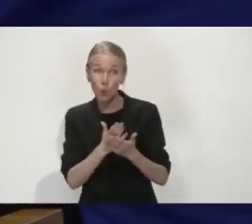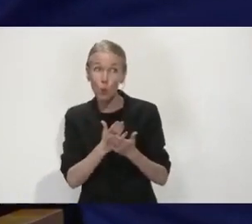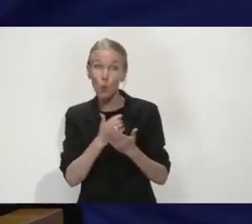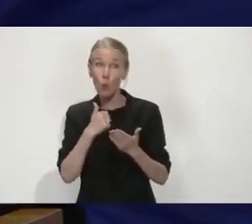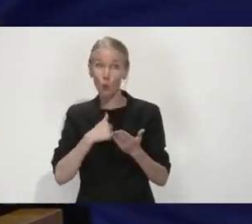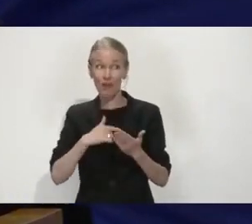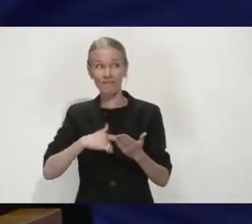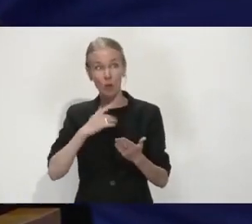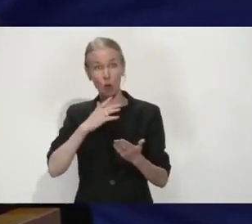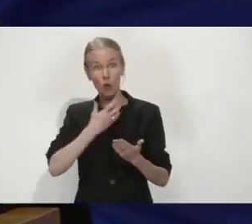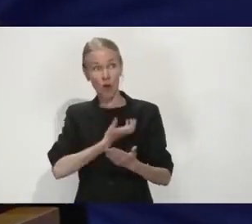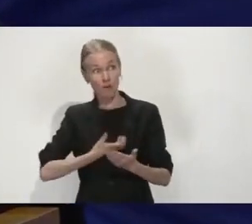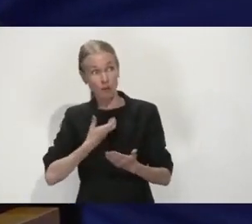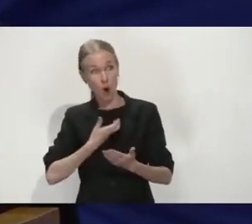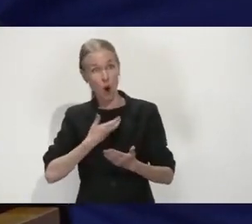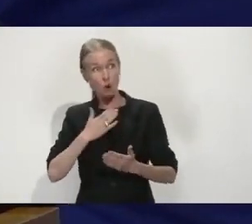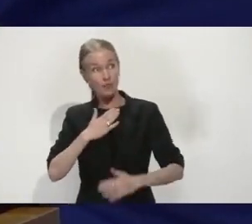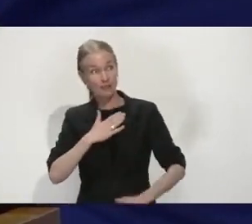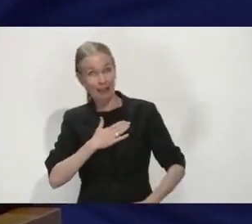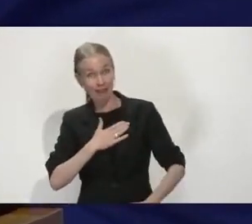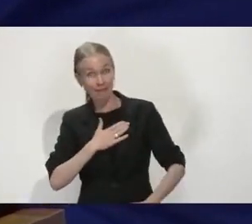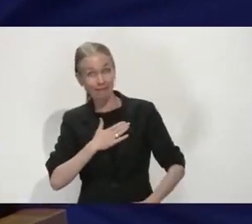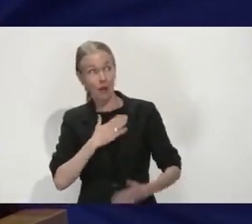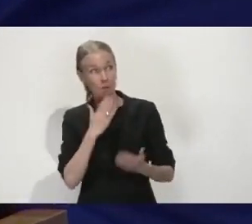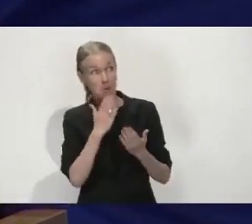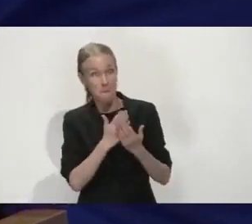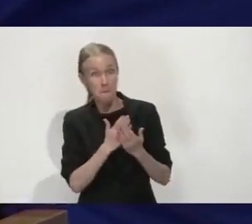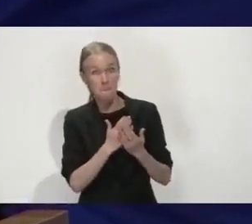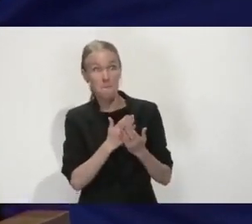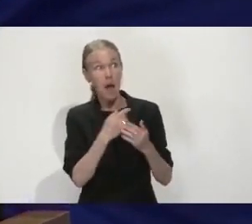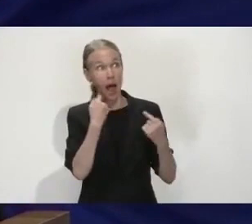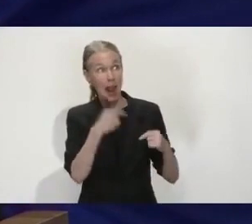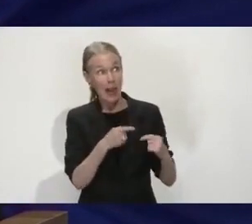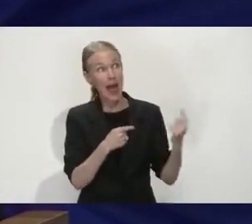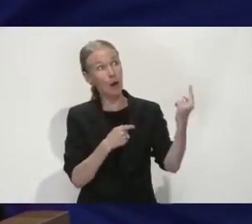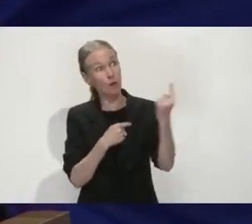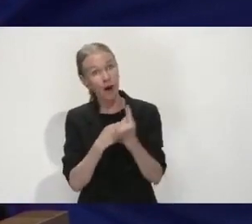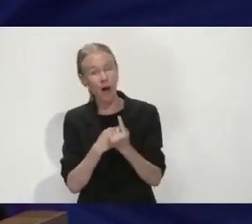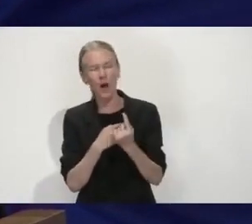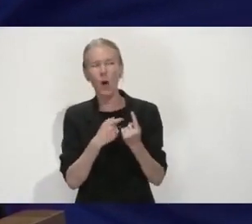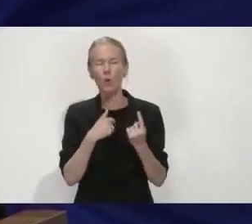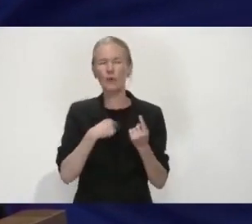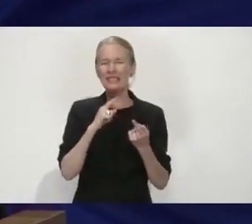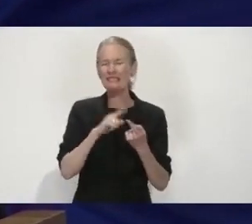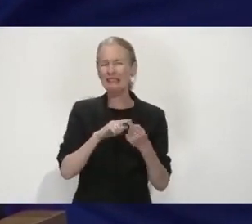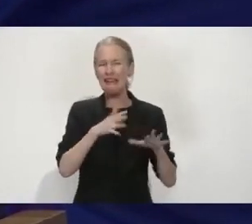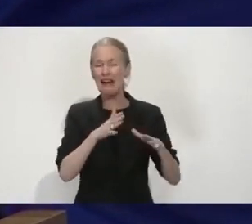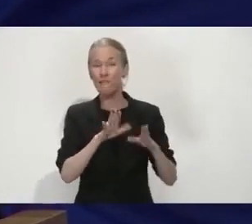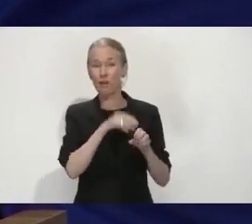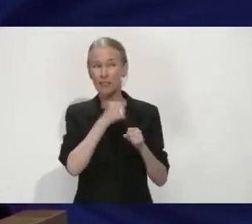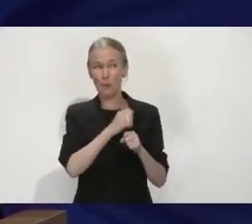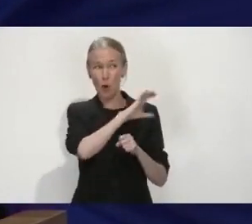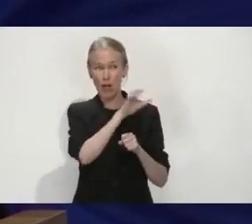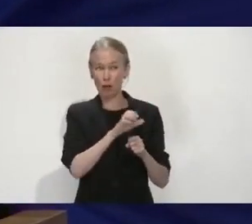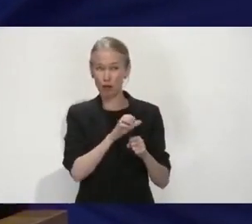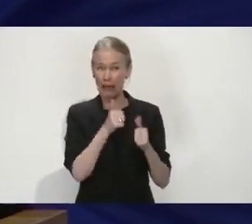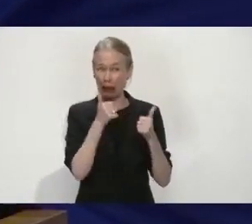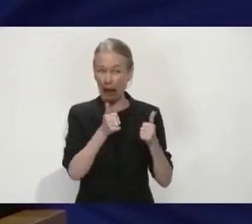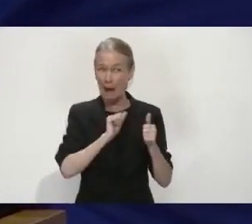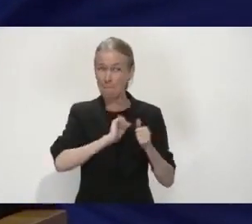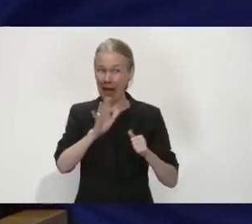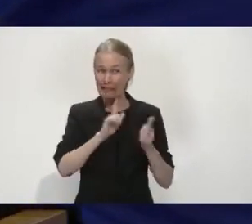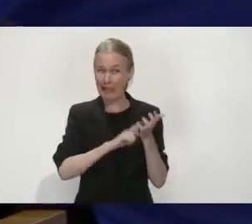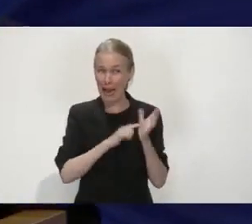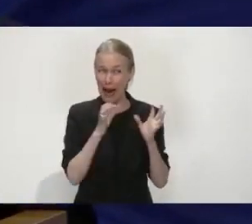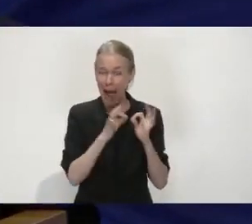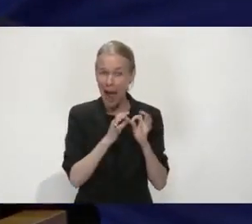assurance, in terms of the point of departure, who verified labs were, I think I'm not convinced